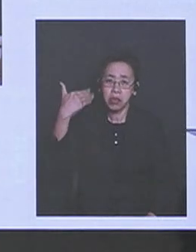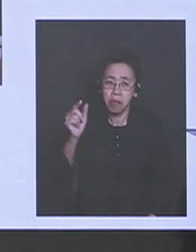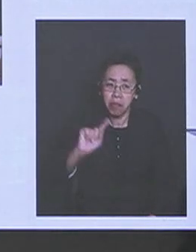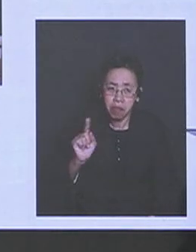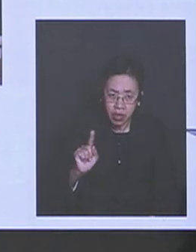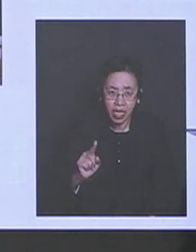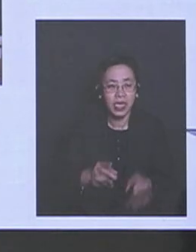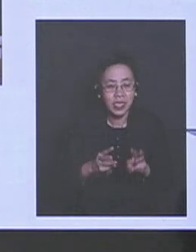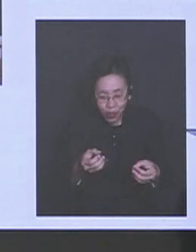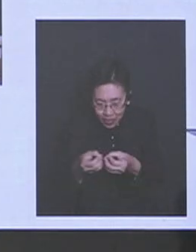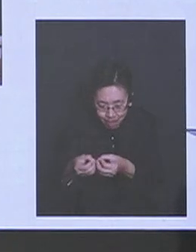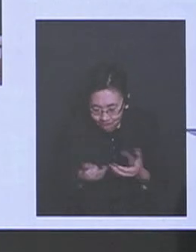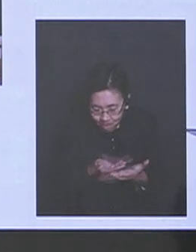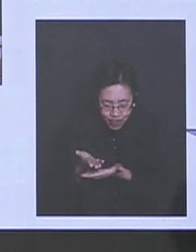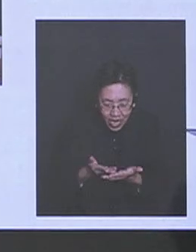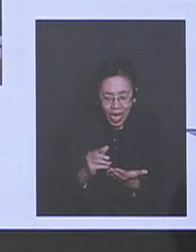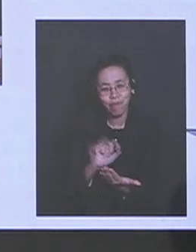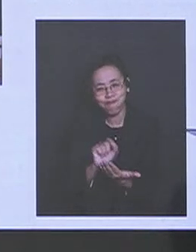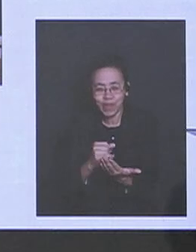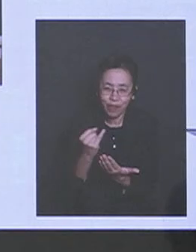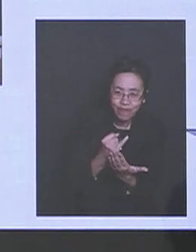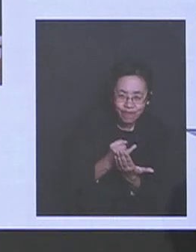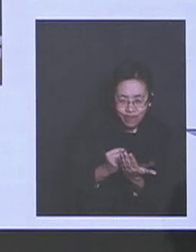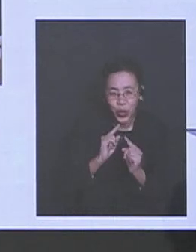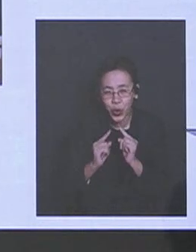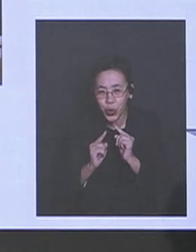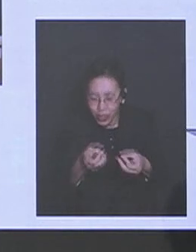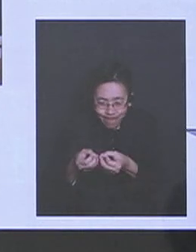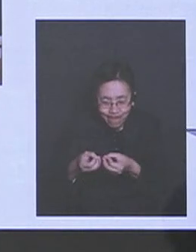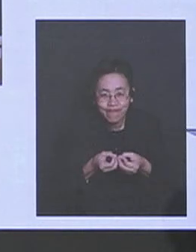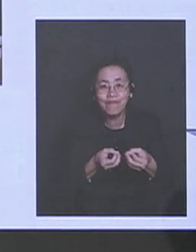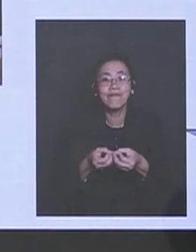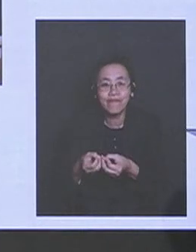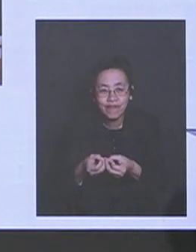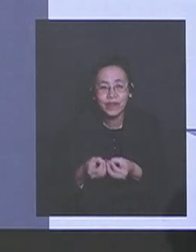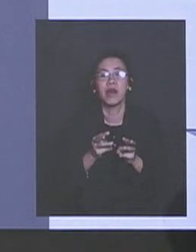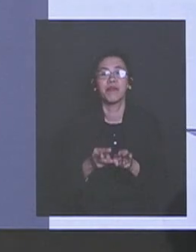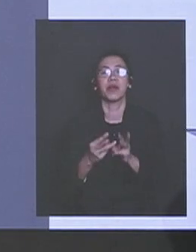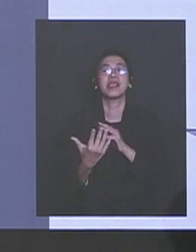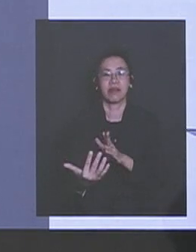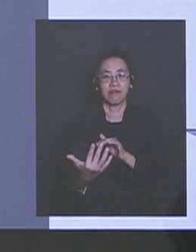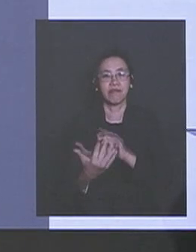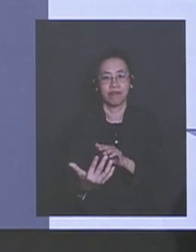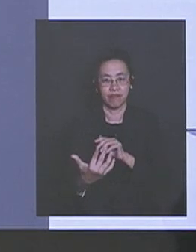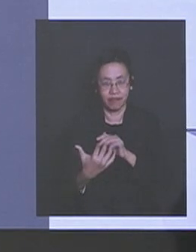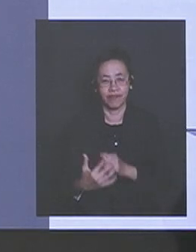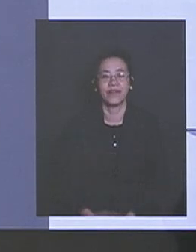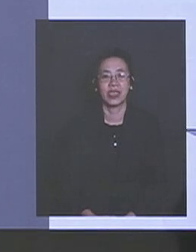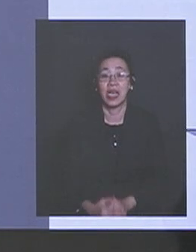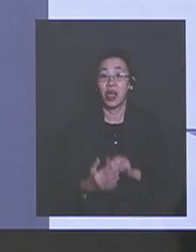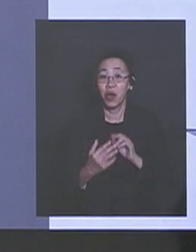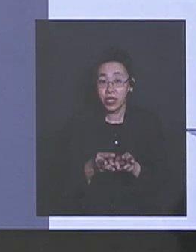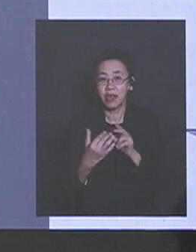take. It's a communication process that's really critical. And